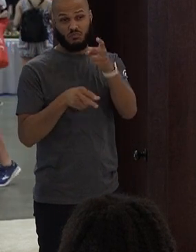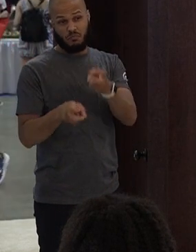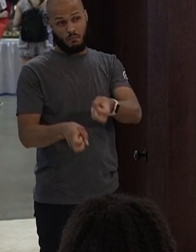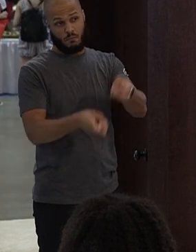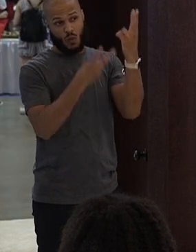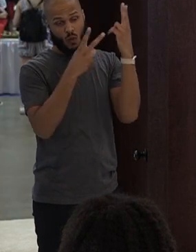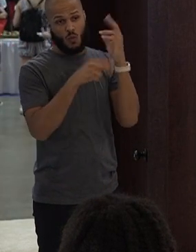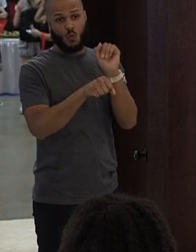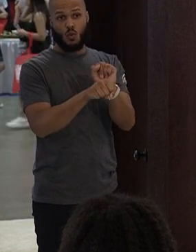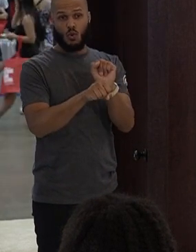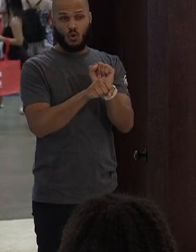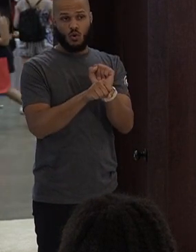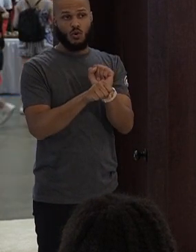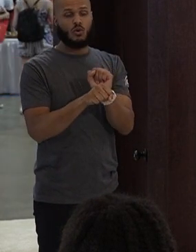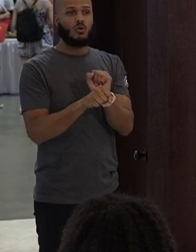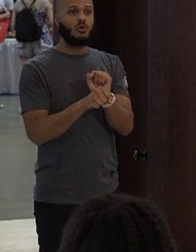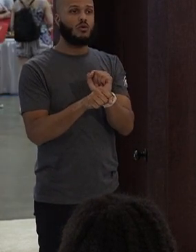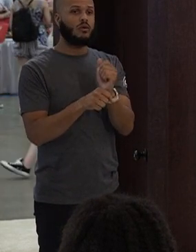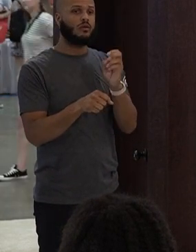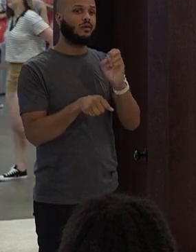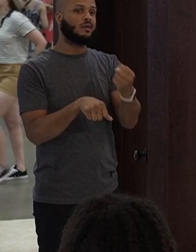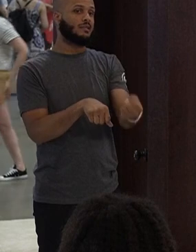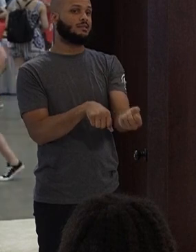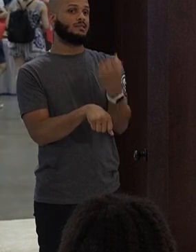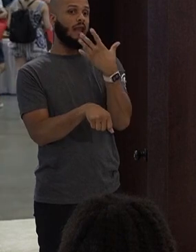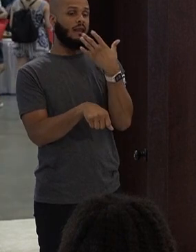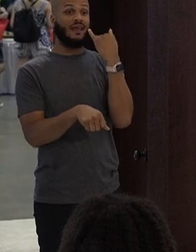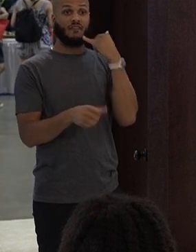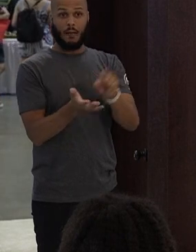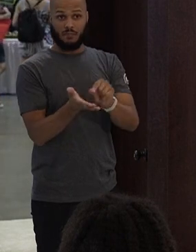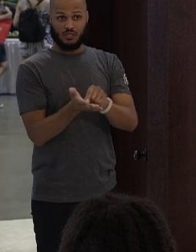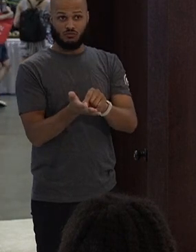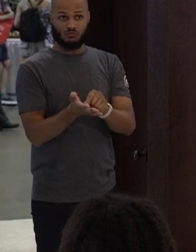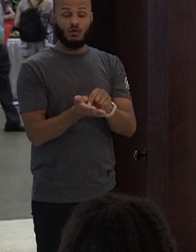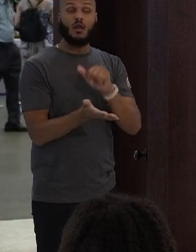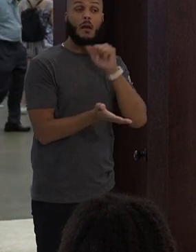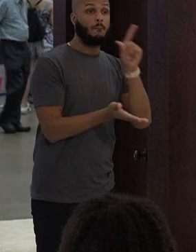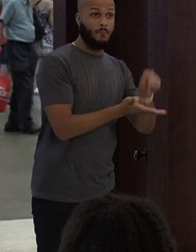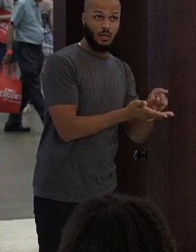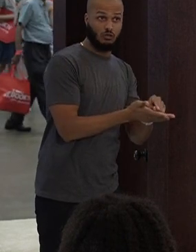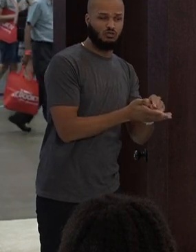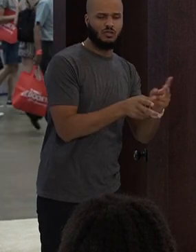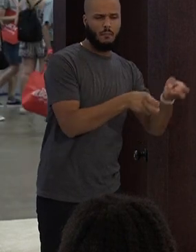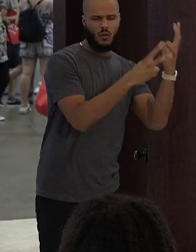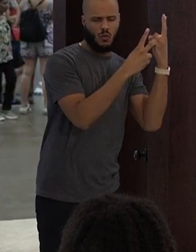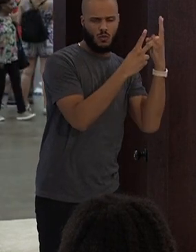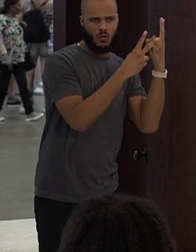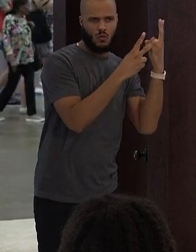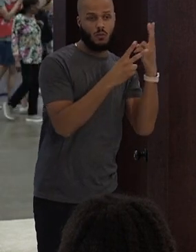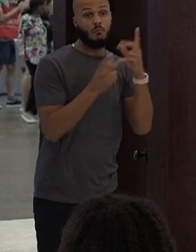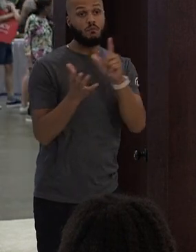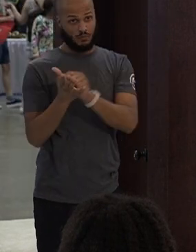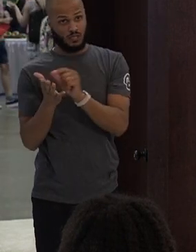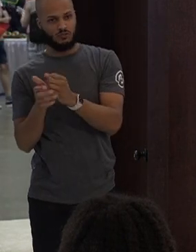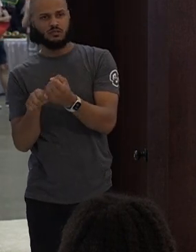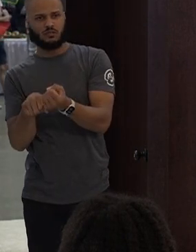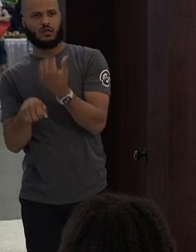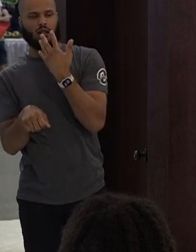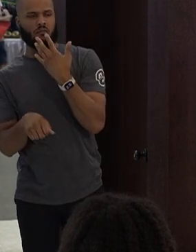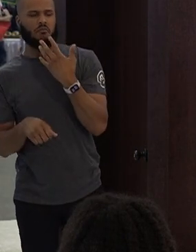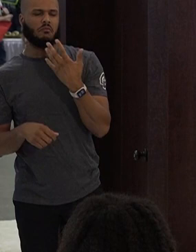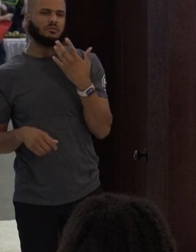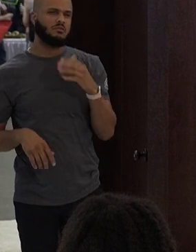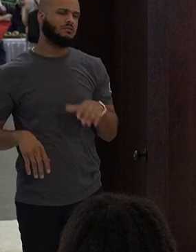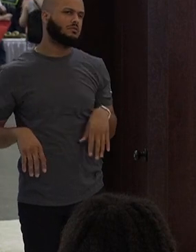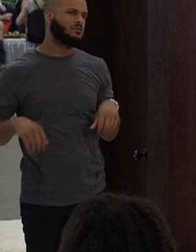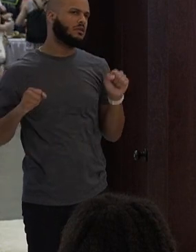work. You can send it in to us if it's published. If it's unpublished, you can just upload it. And it will take, normally,